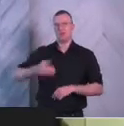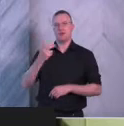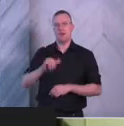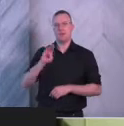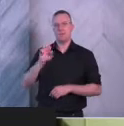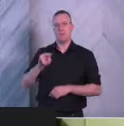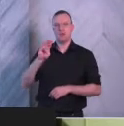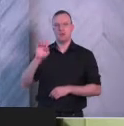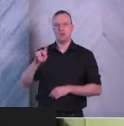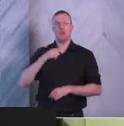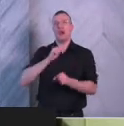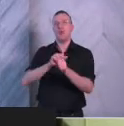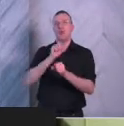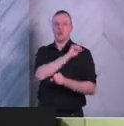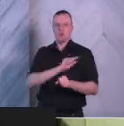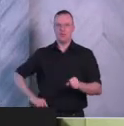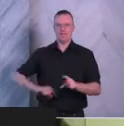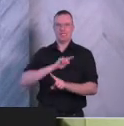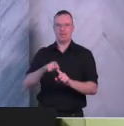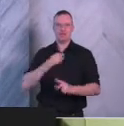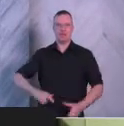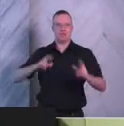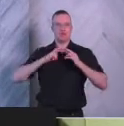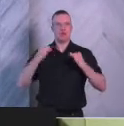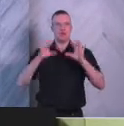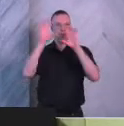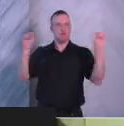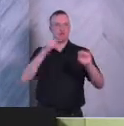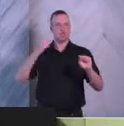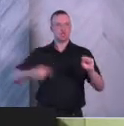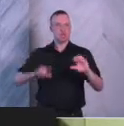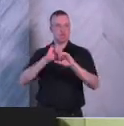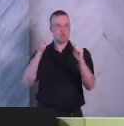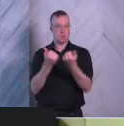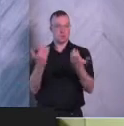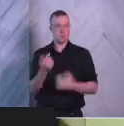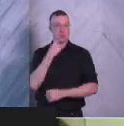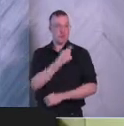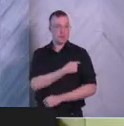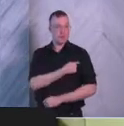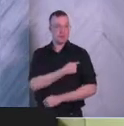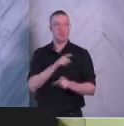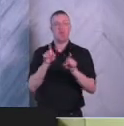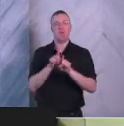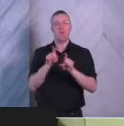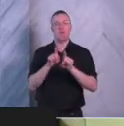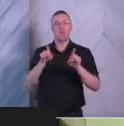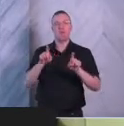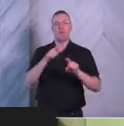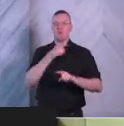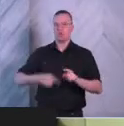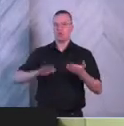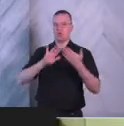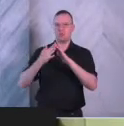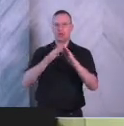at Queen's until I retired. I'm now the president of the Chinese Association, and the Chinese community